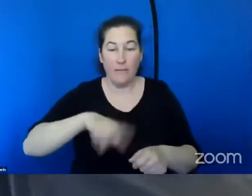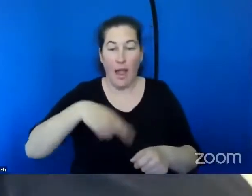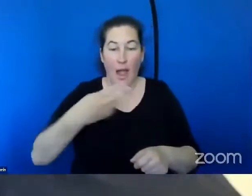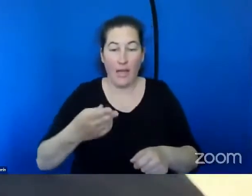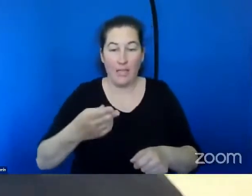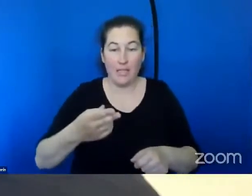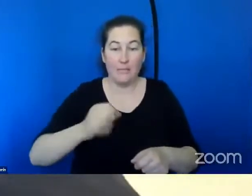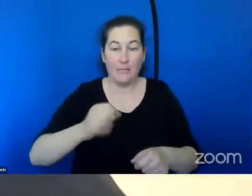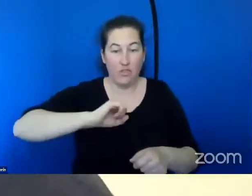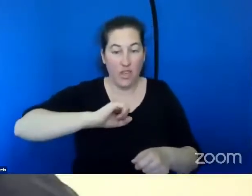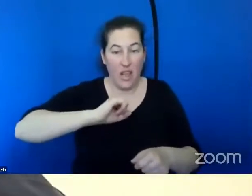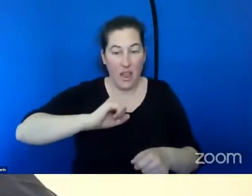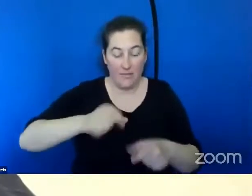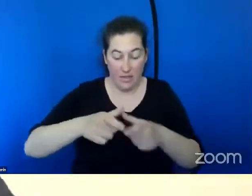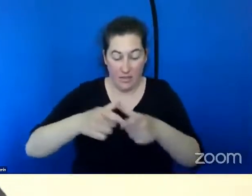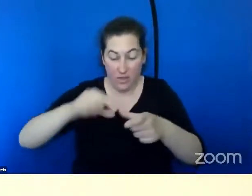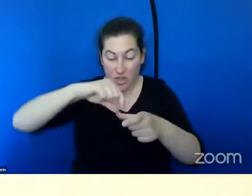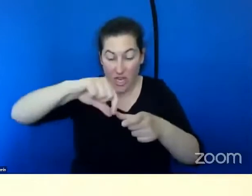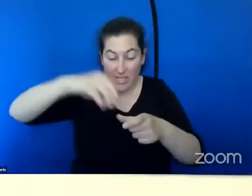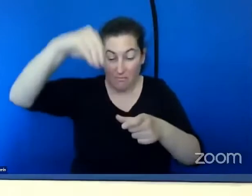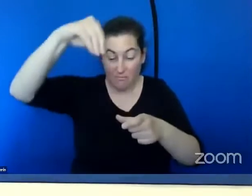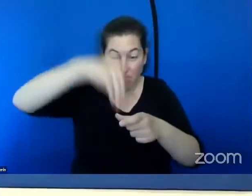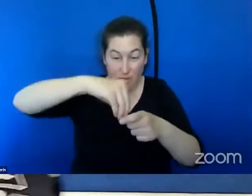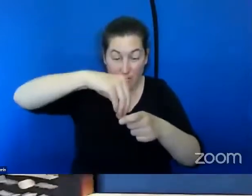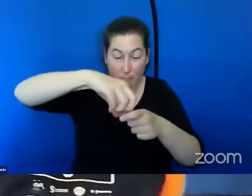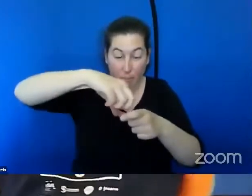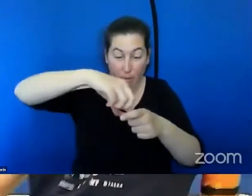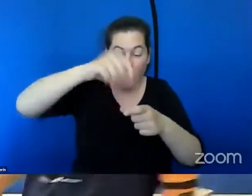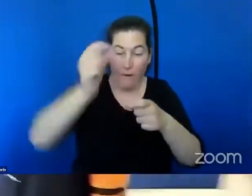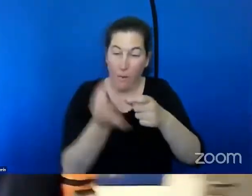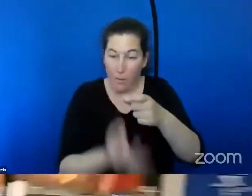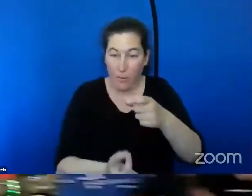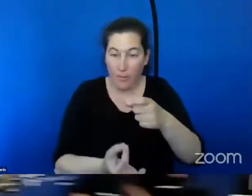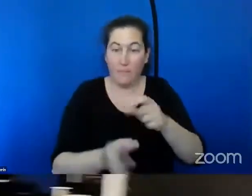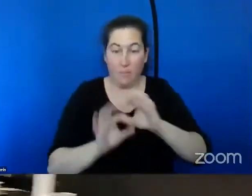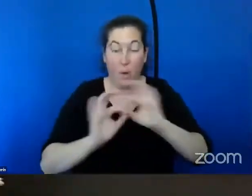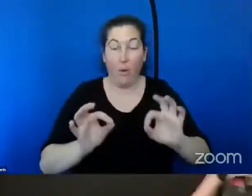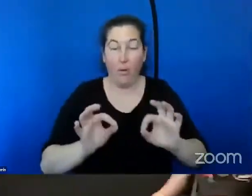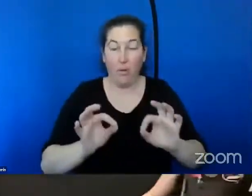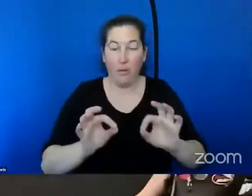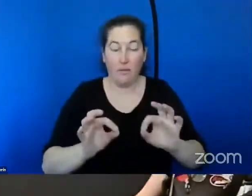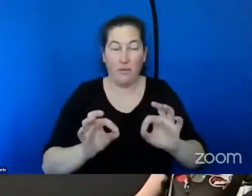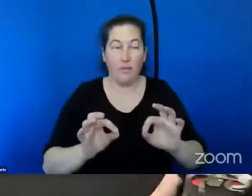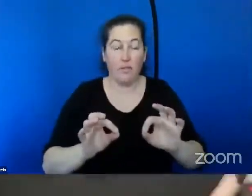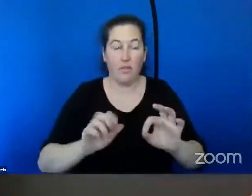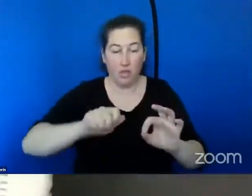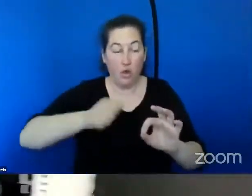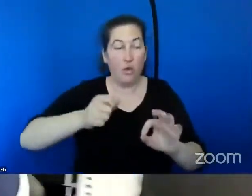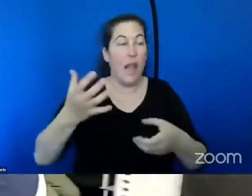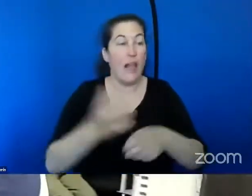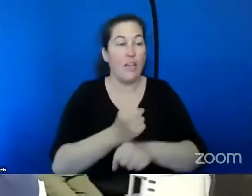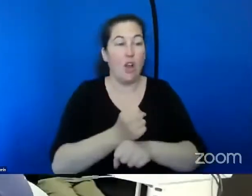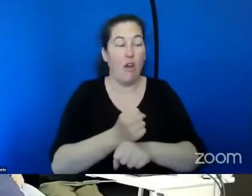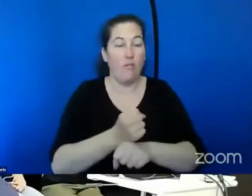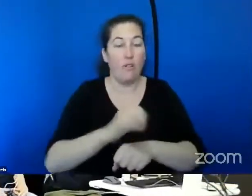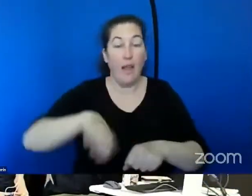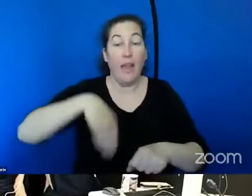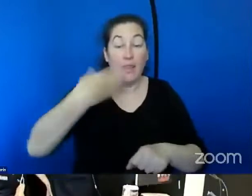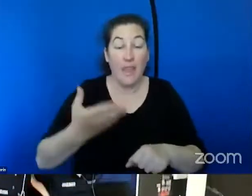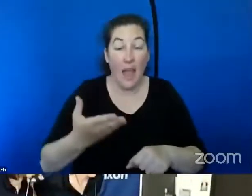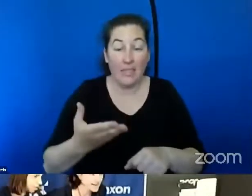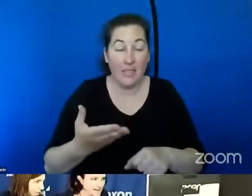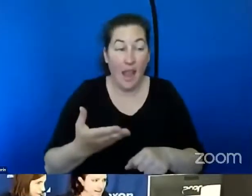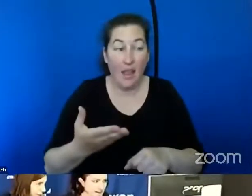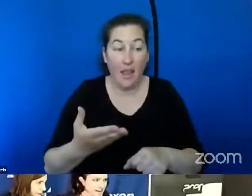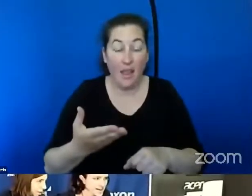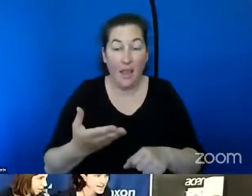time, and he's about to smash 245, really putting the pressure on Magnus Niska, because this is Christophe Houchet at the Sorbonne